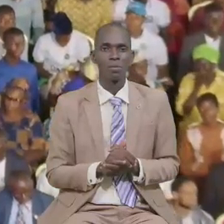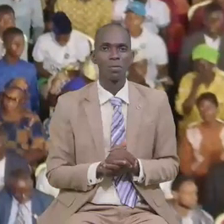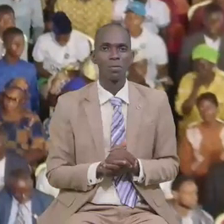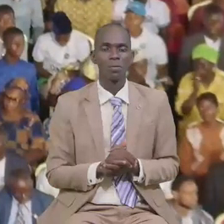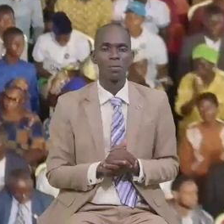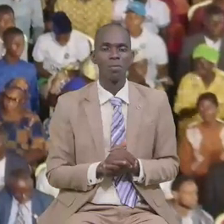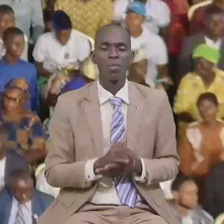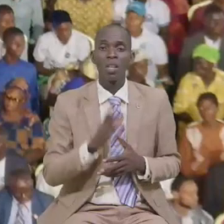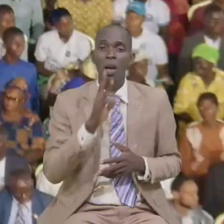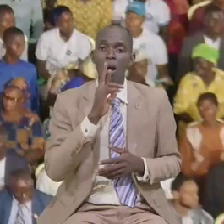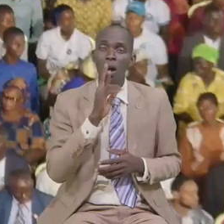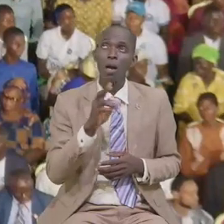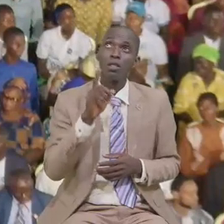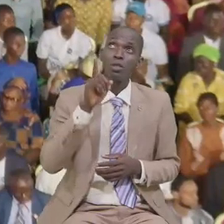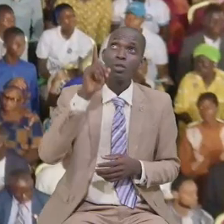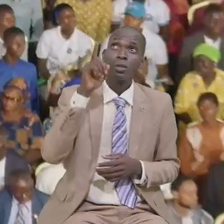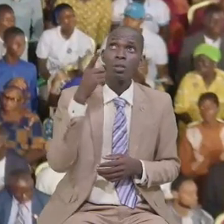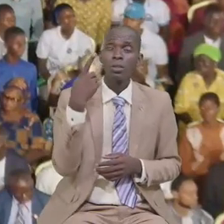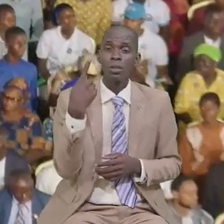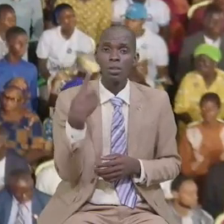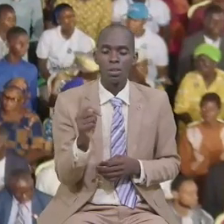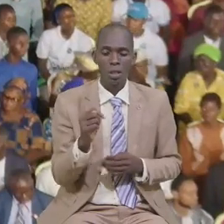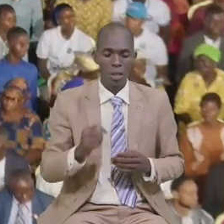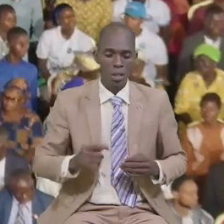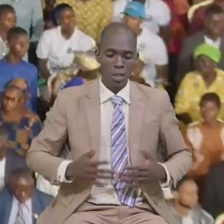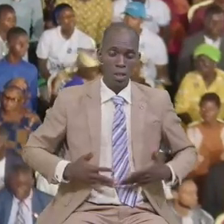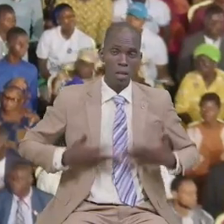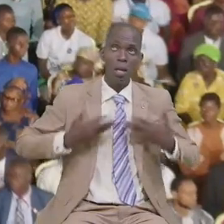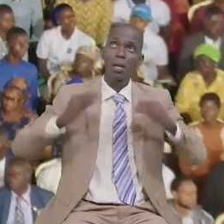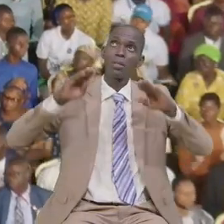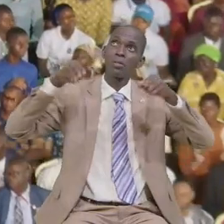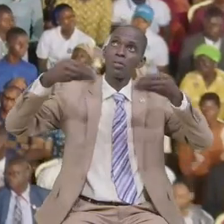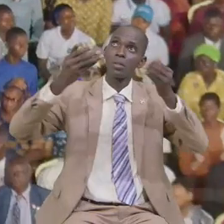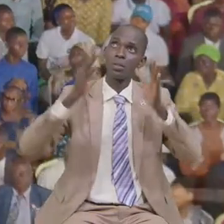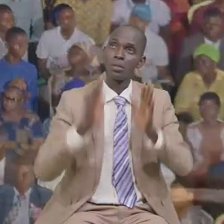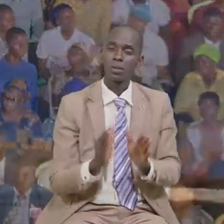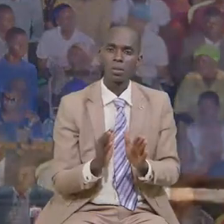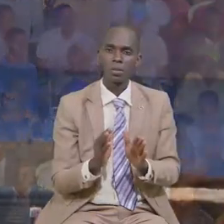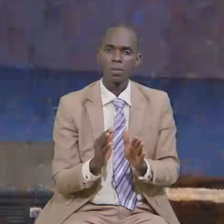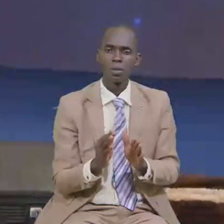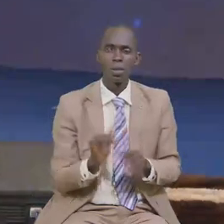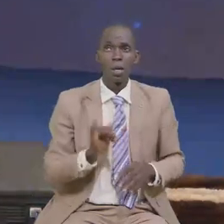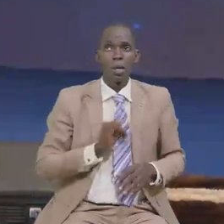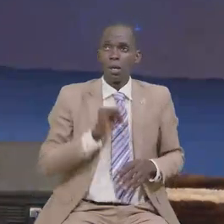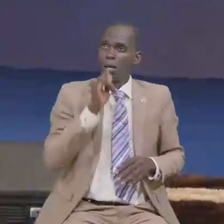Are you the life giver? I am dying.